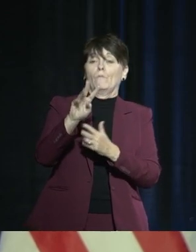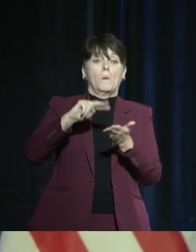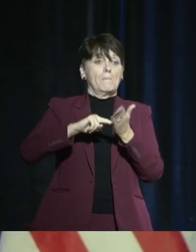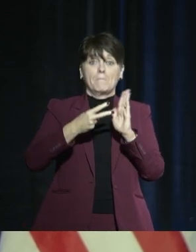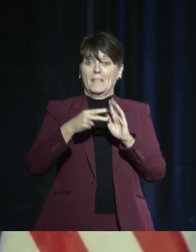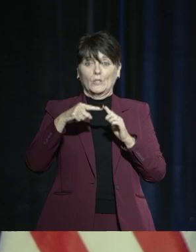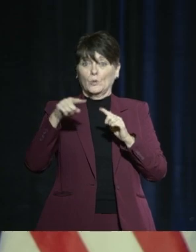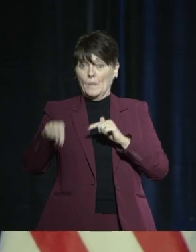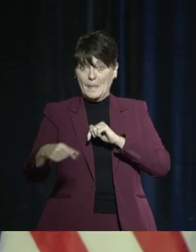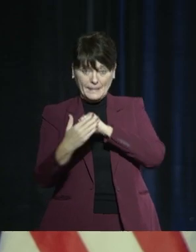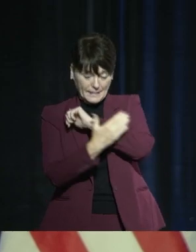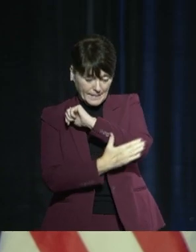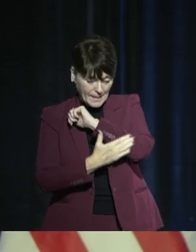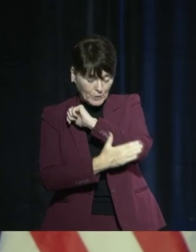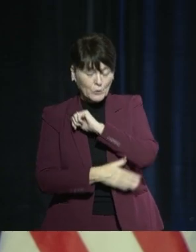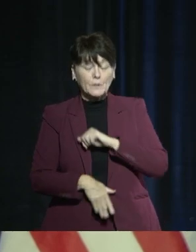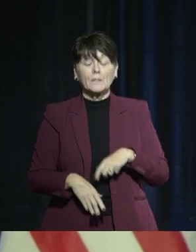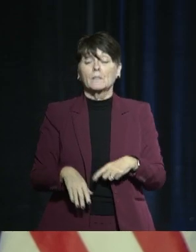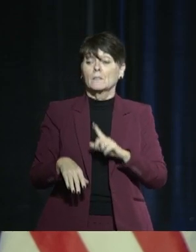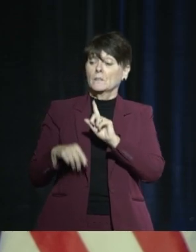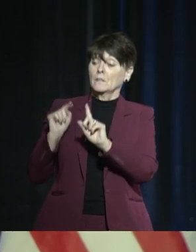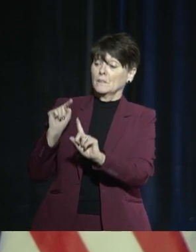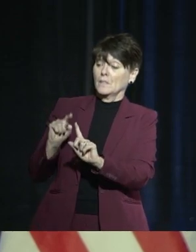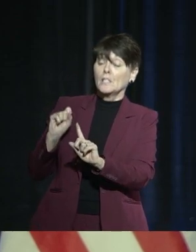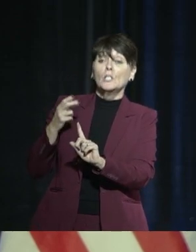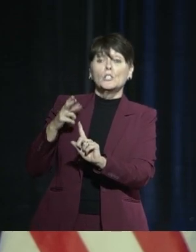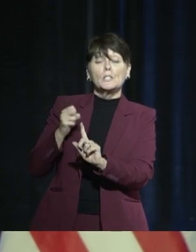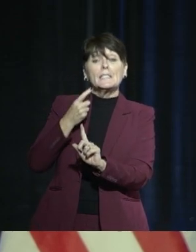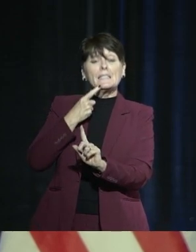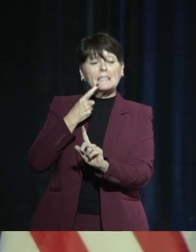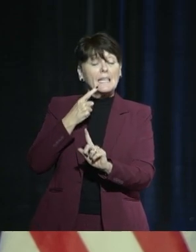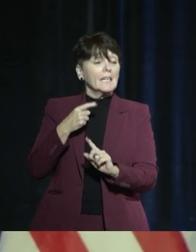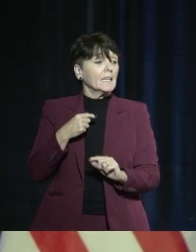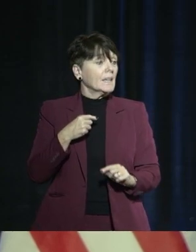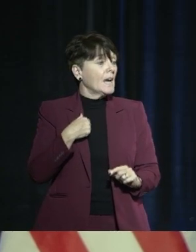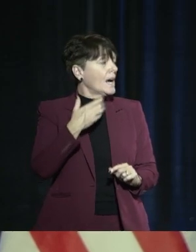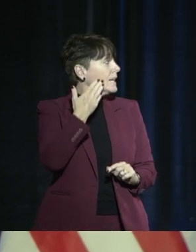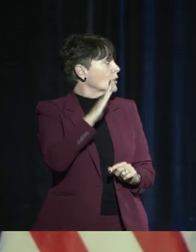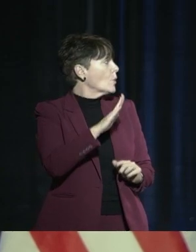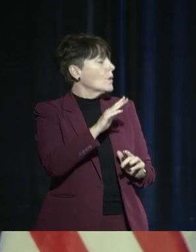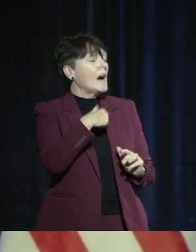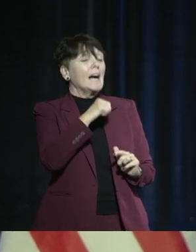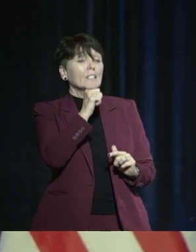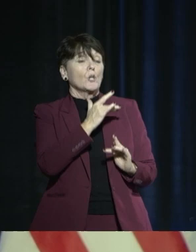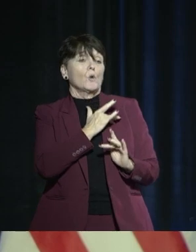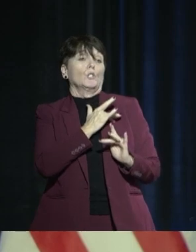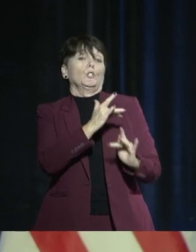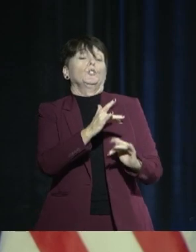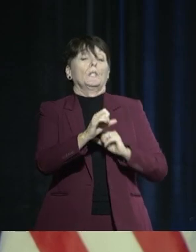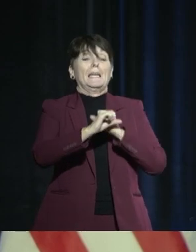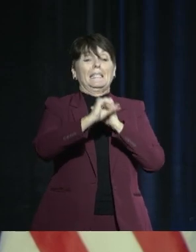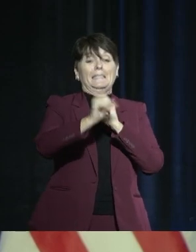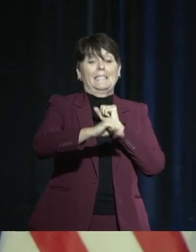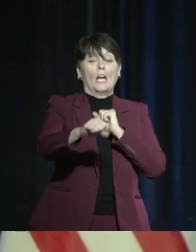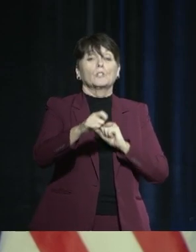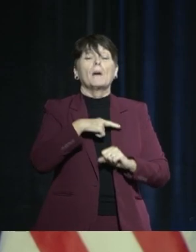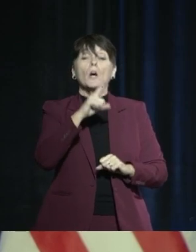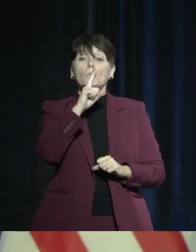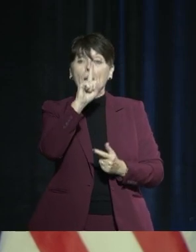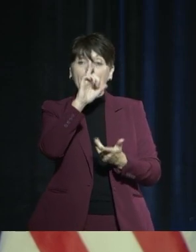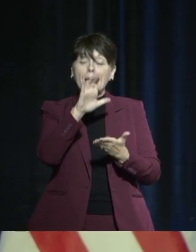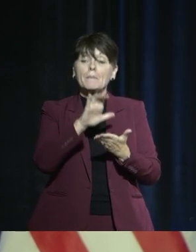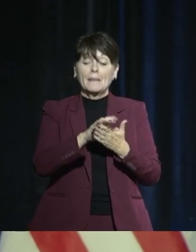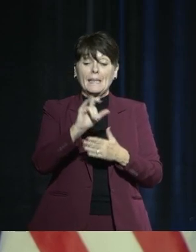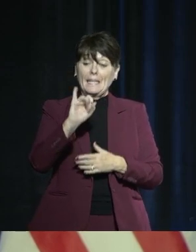this country. And she said, you know, I don't usually exaggerate, but I really believe that if